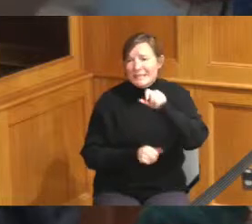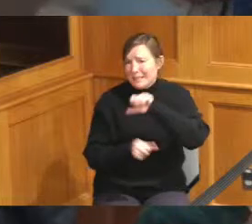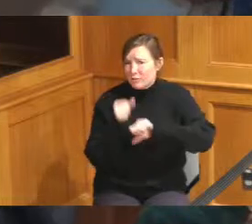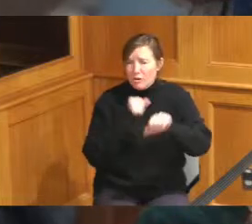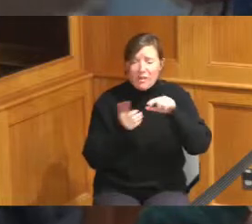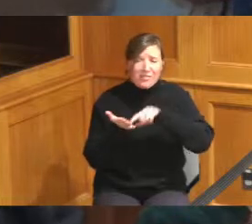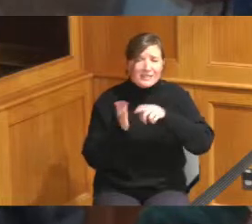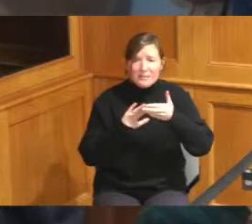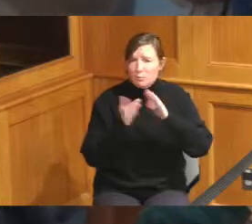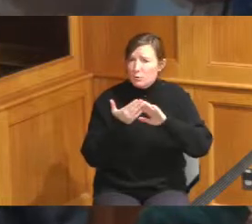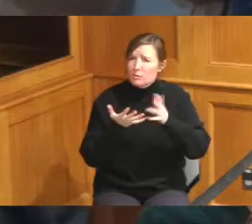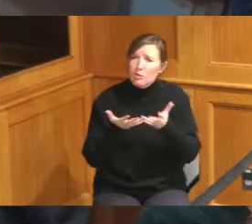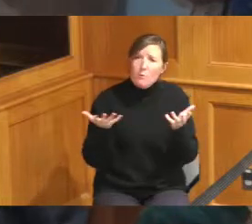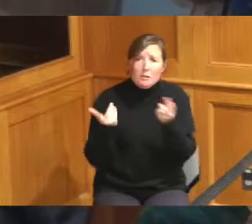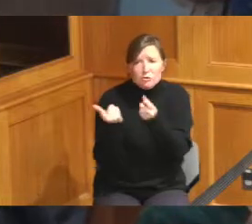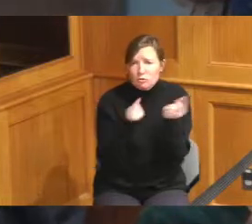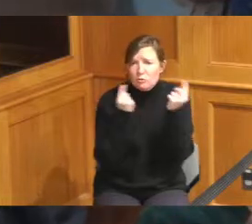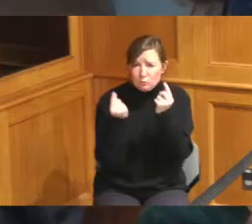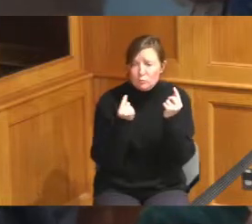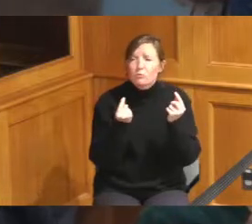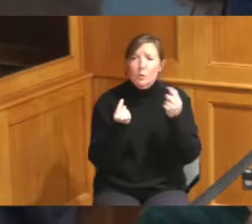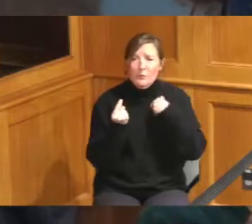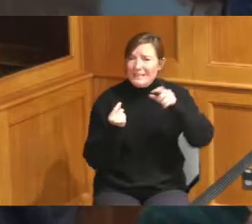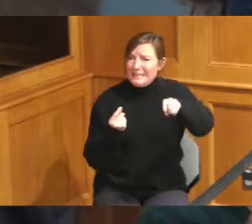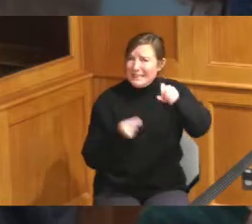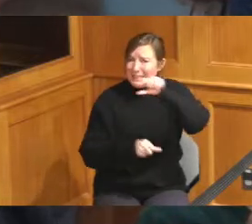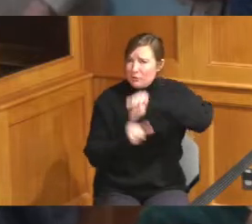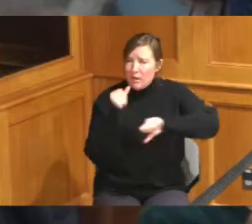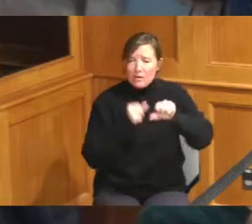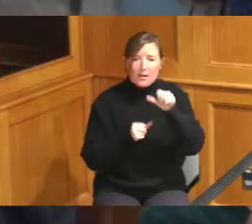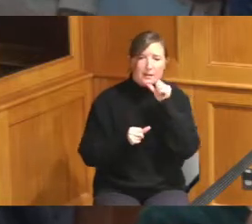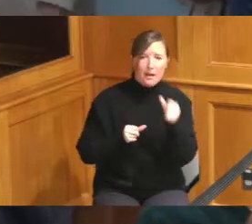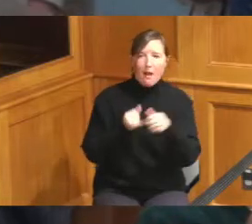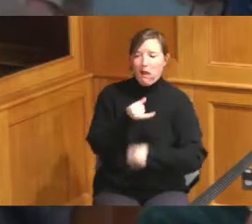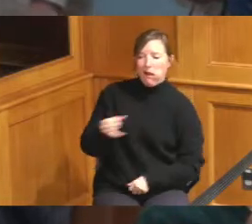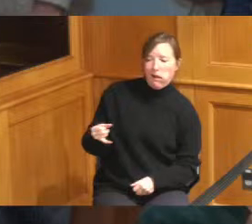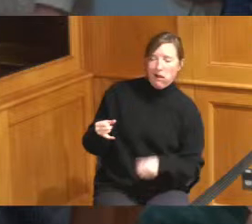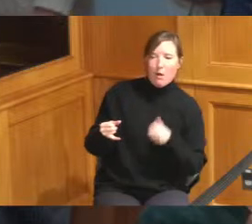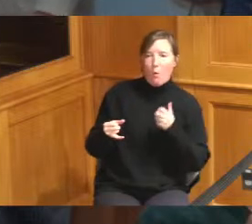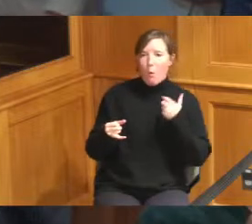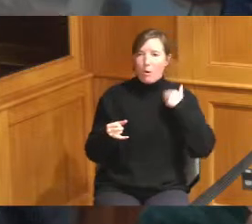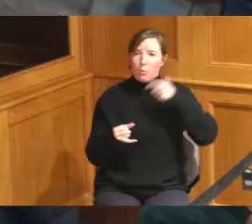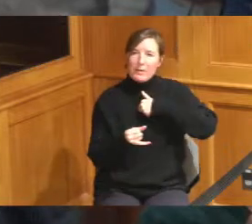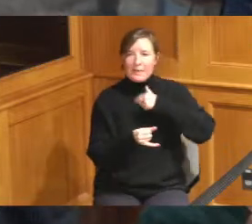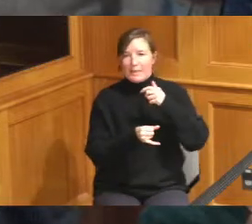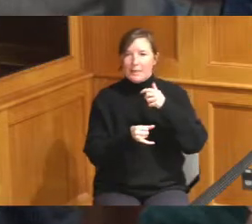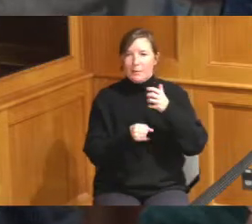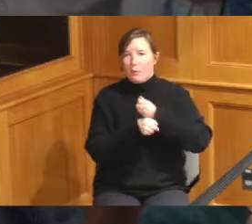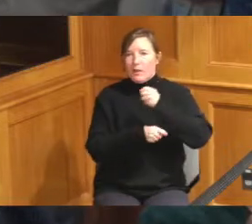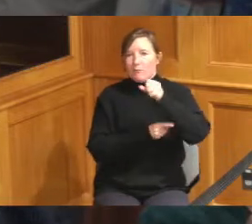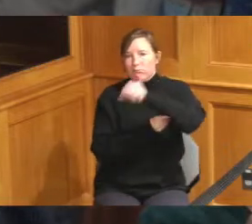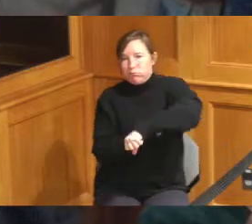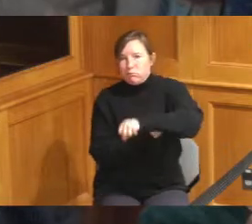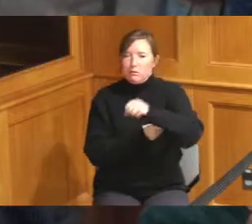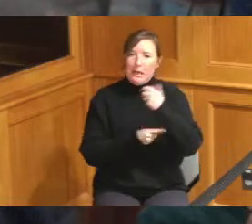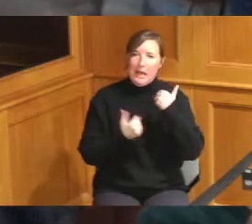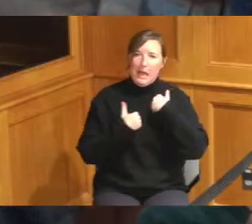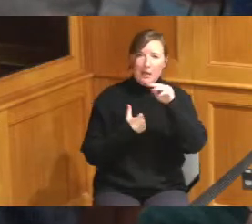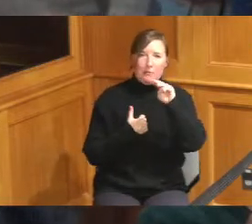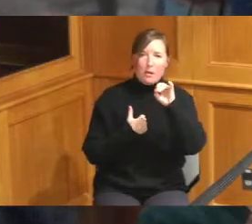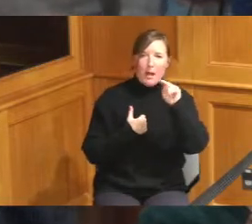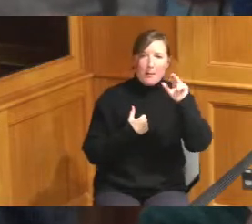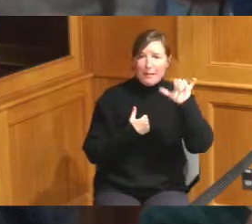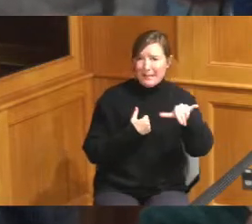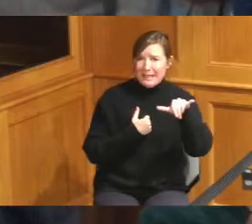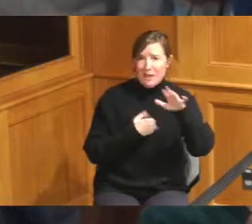in our communities. And so it's not like we have a monopoly on anything. There's enough to do for